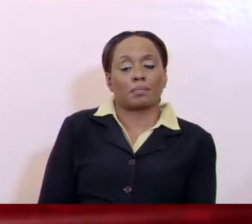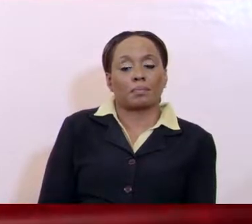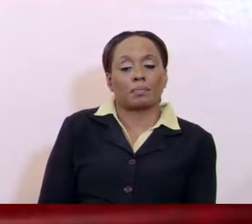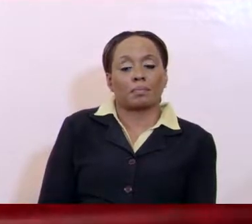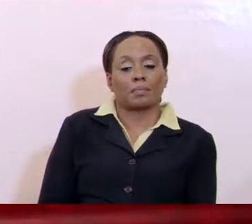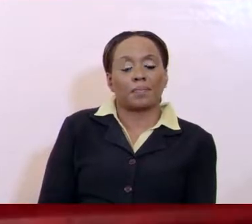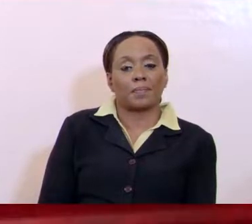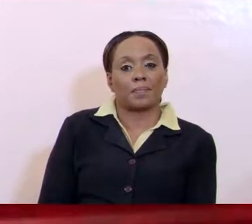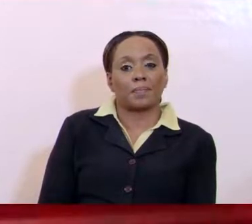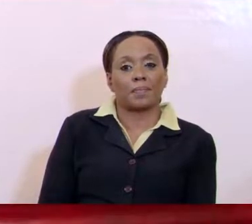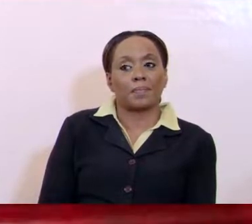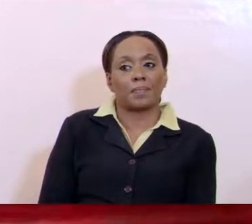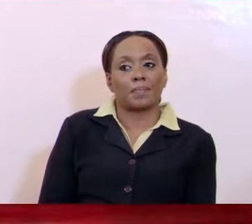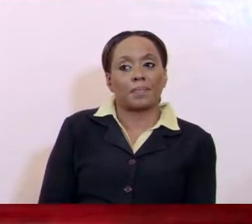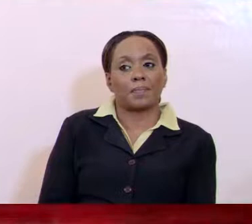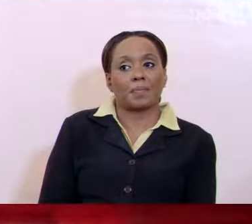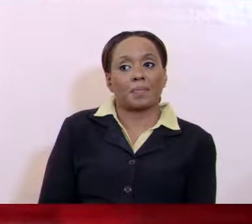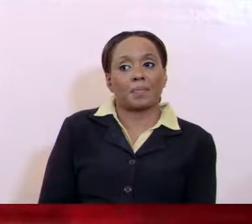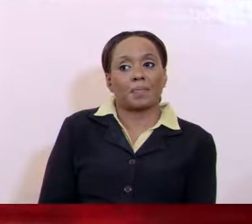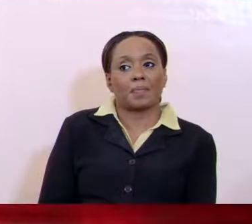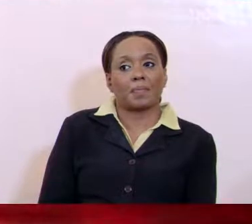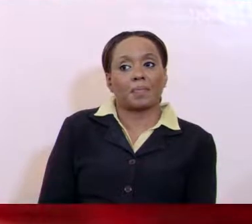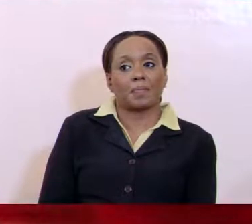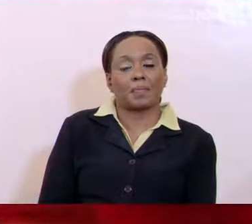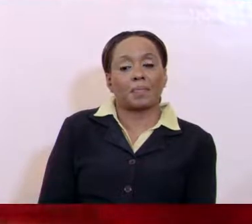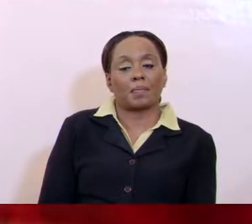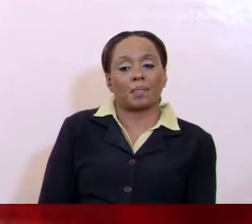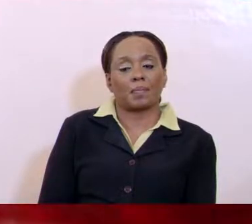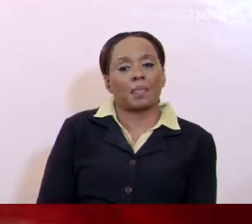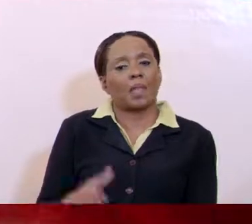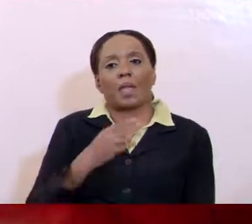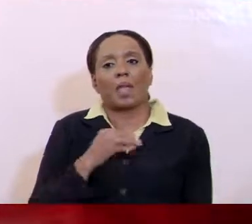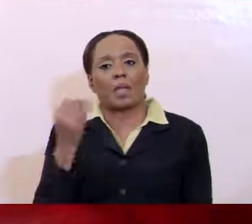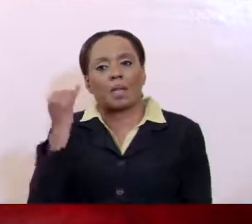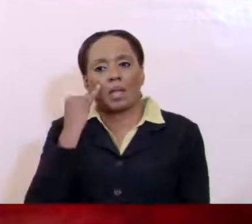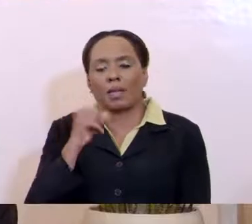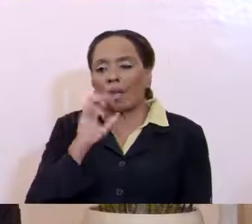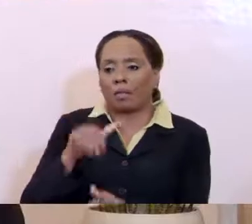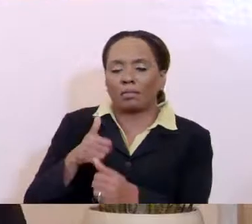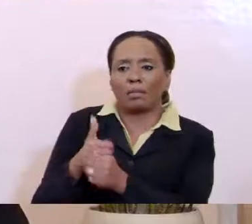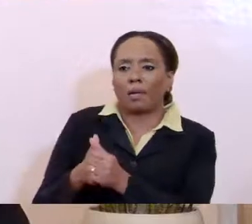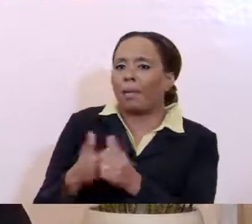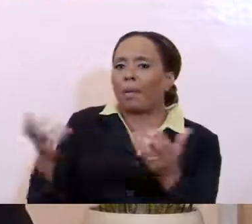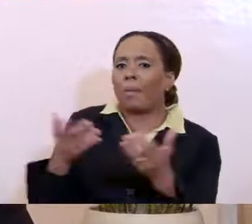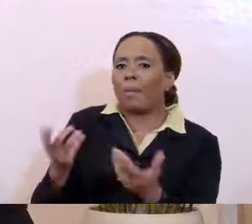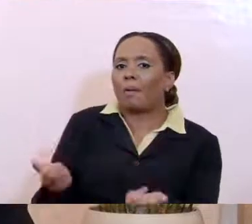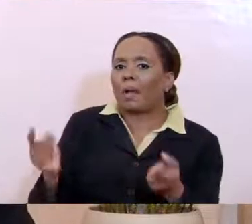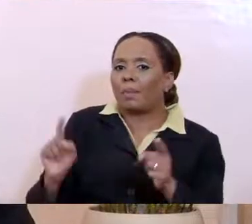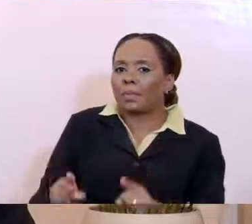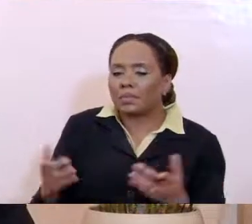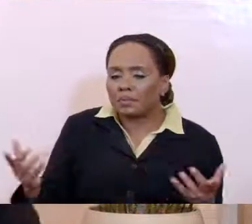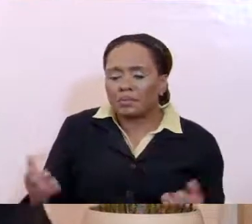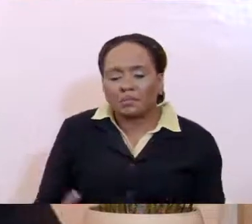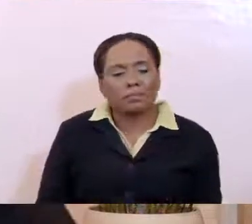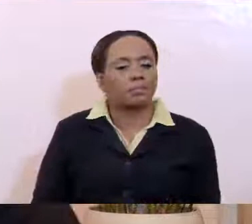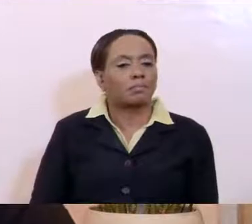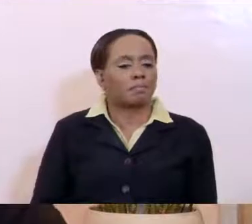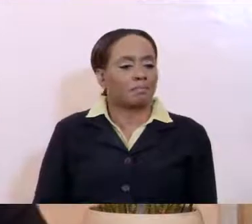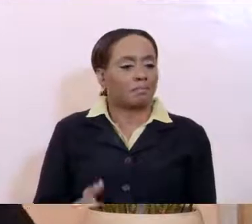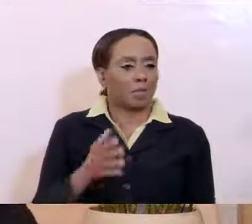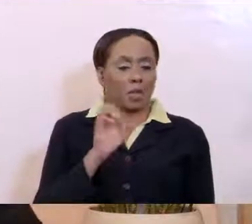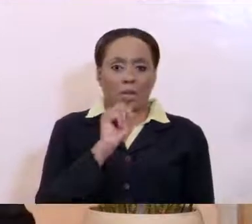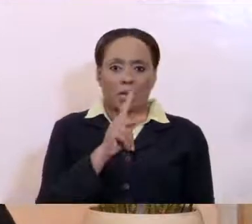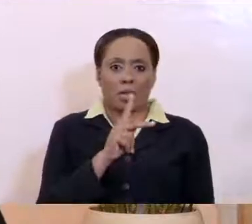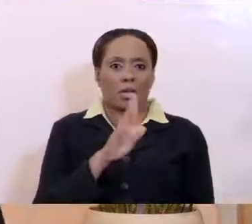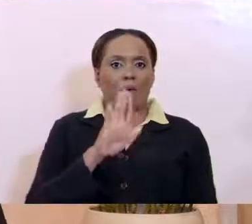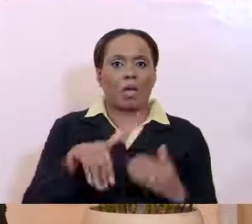to the COVID unit or police in that regard? In every directive, we have stipulated